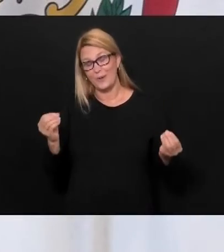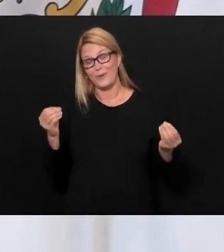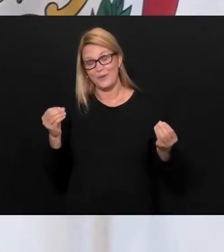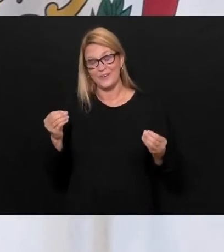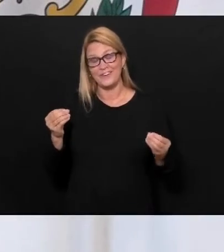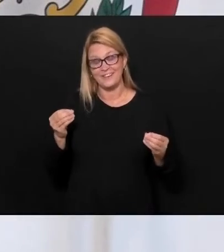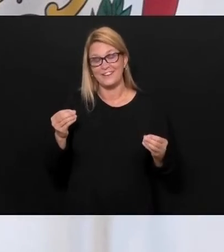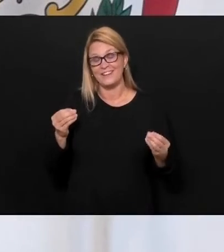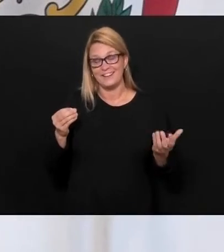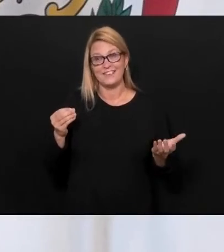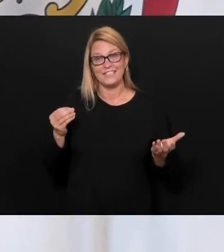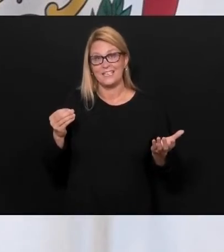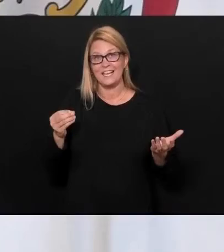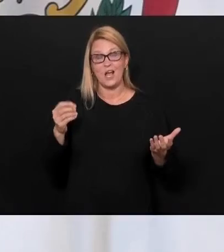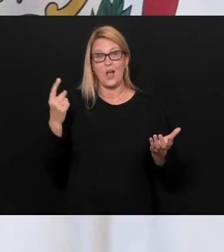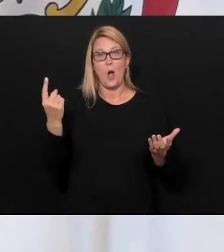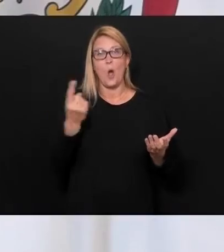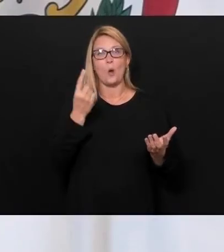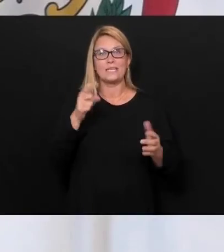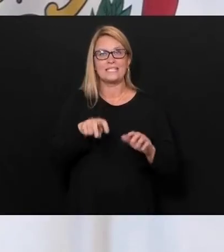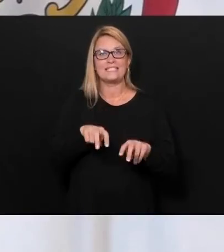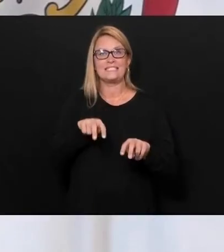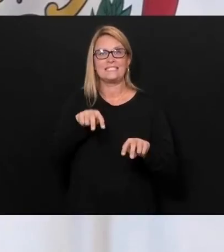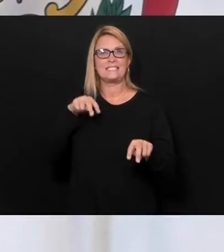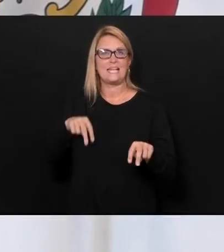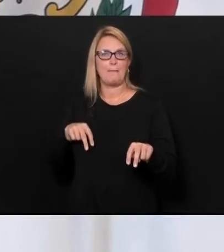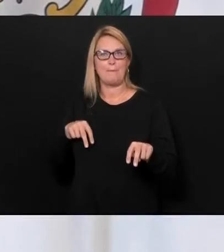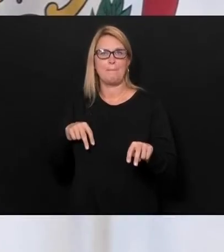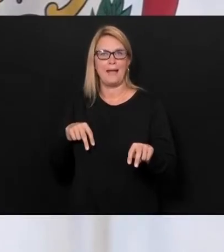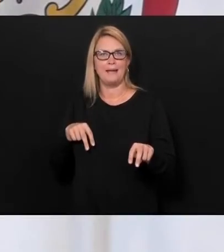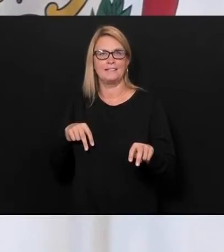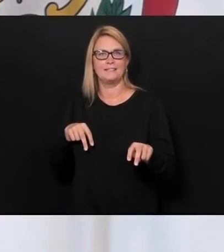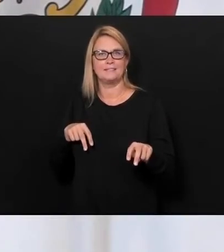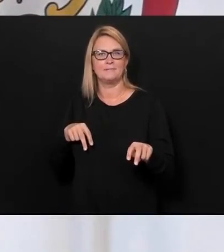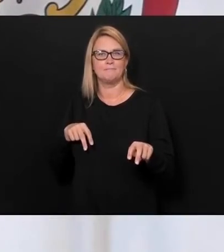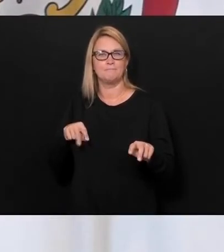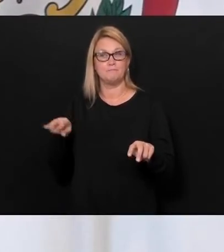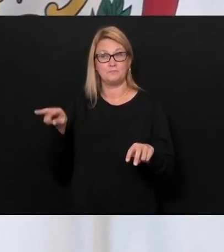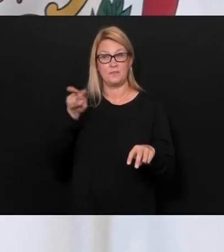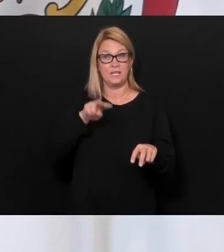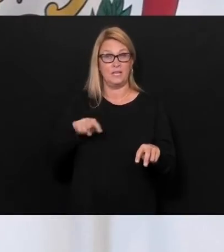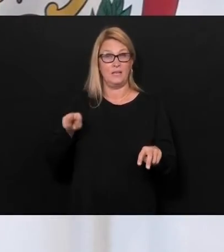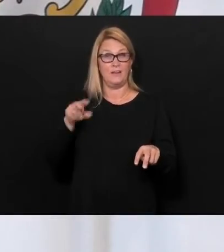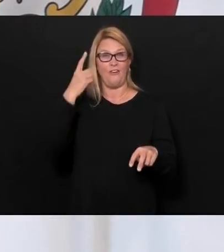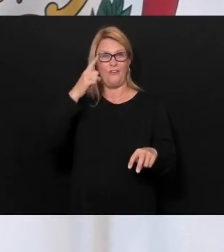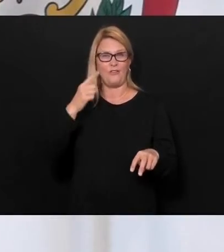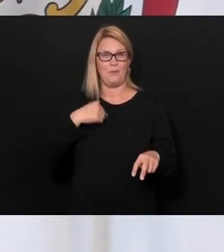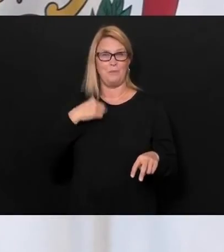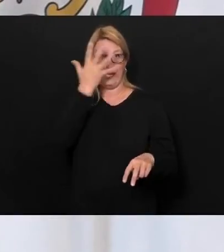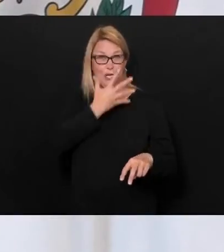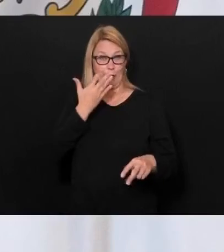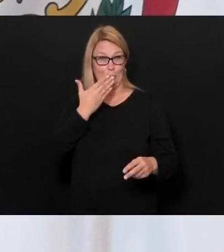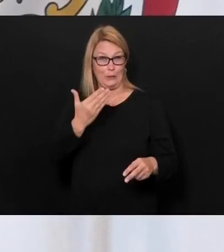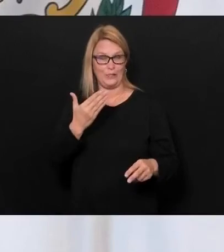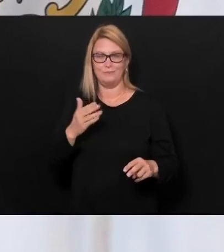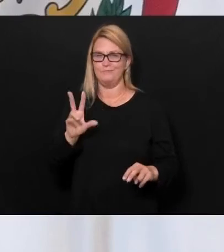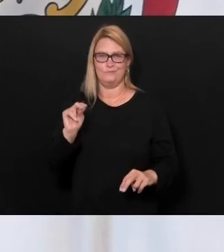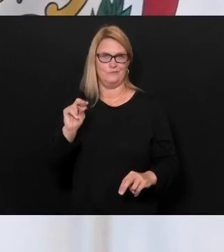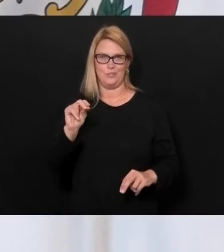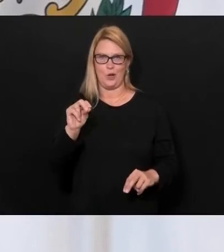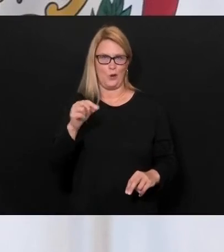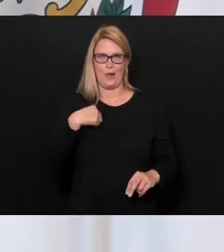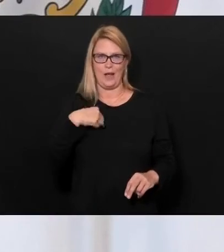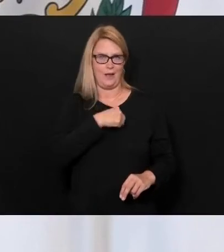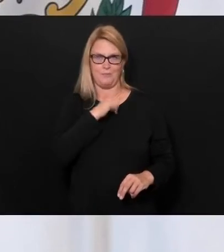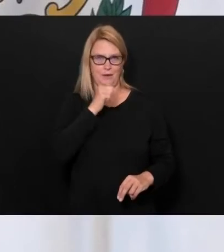So from the standpoint of just stepping back and hurting a few in order to look good, you got the wrong guy for that.